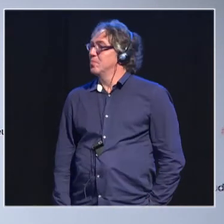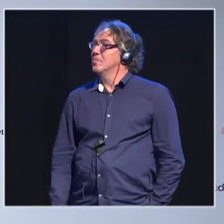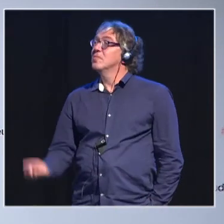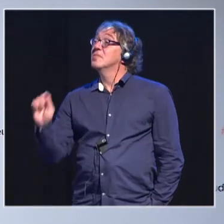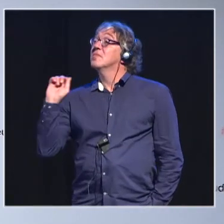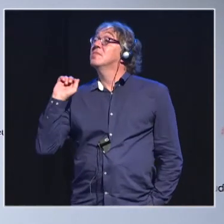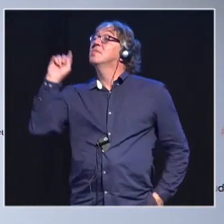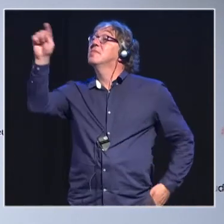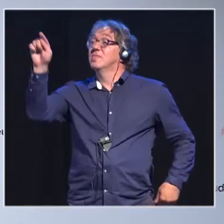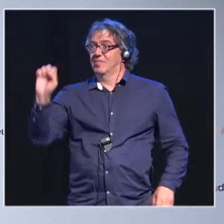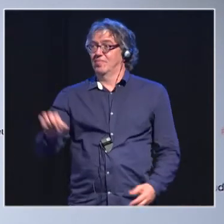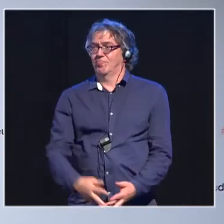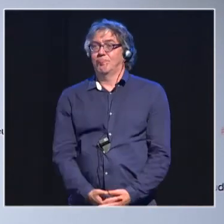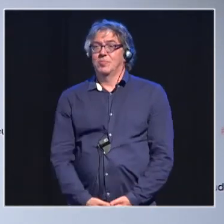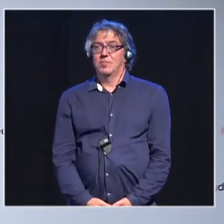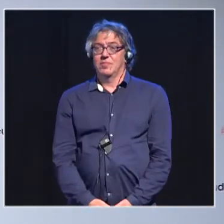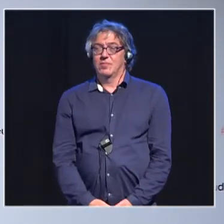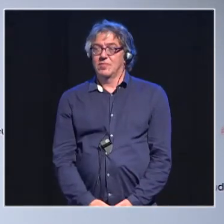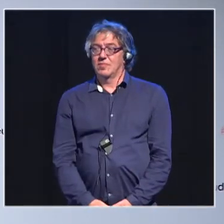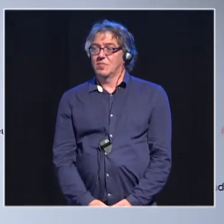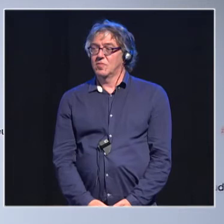Yes, there. In the back.